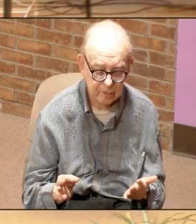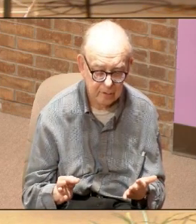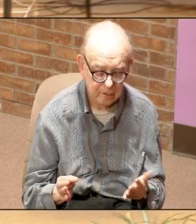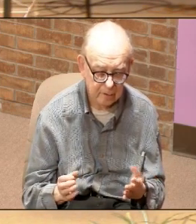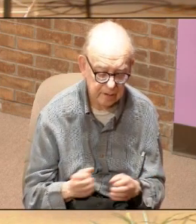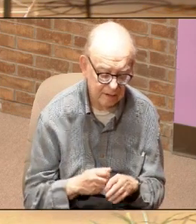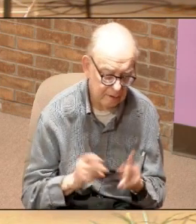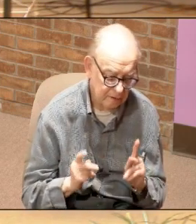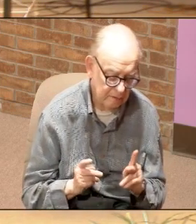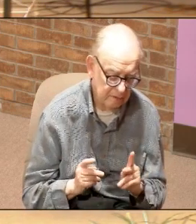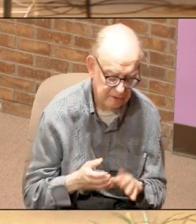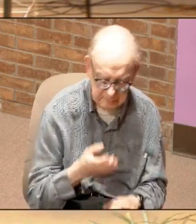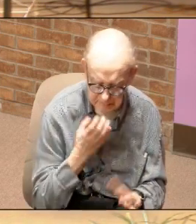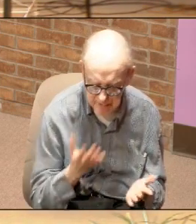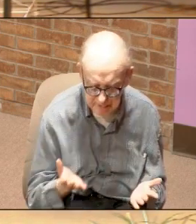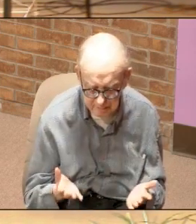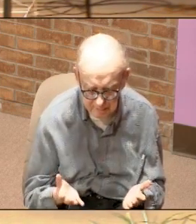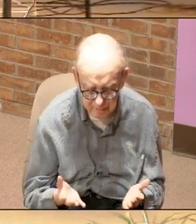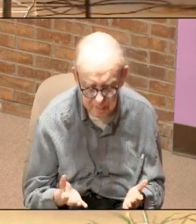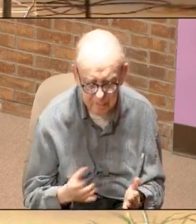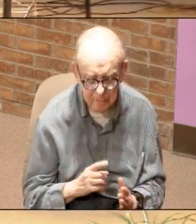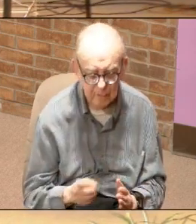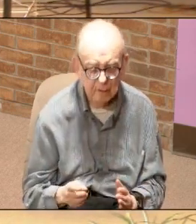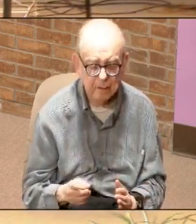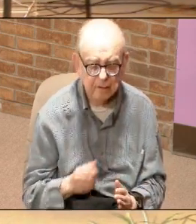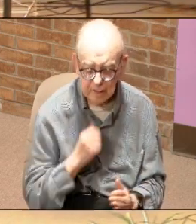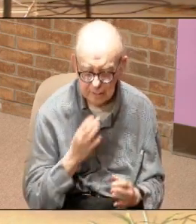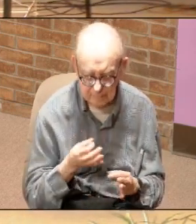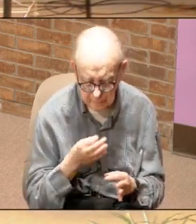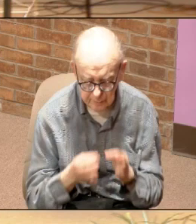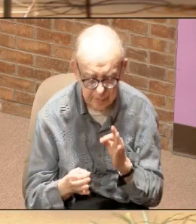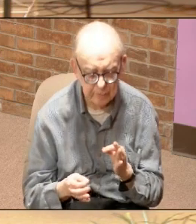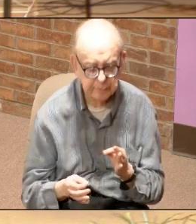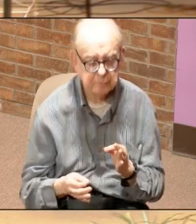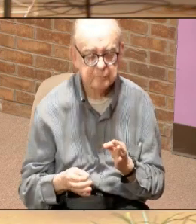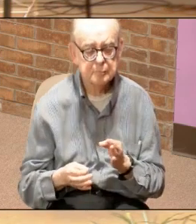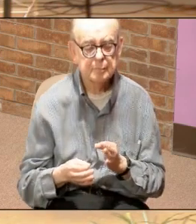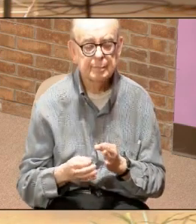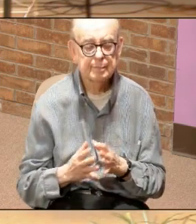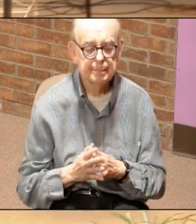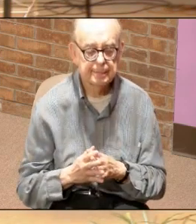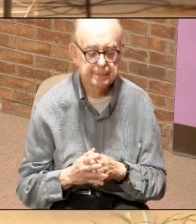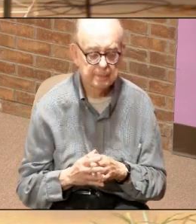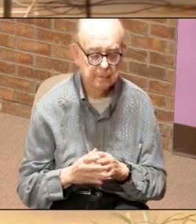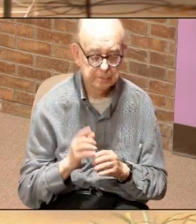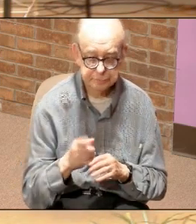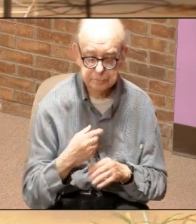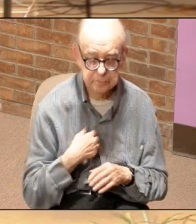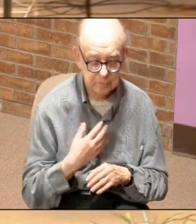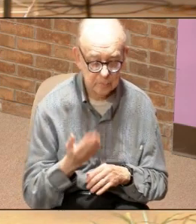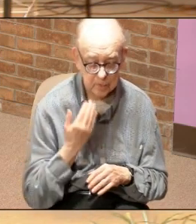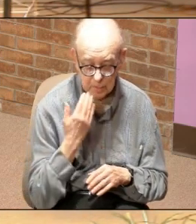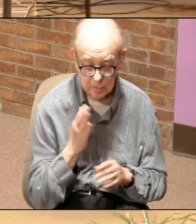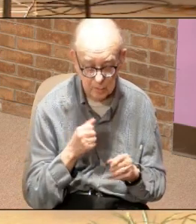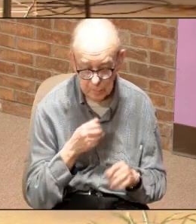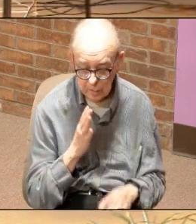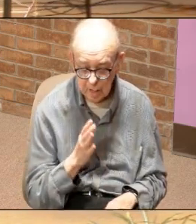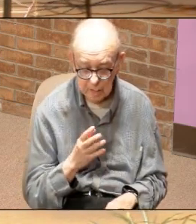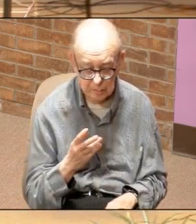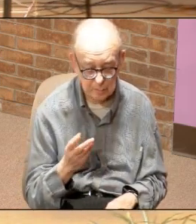and get upset and get mad. And they say it's not fair. Hey, you and I don't know God's